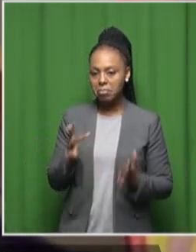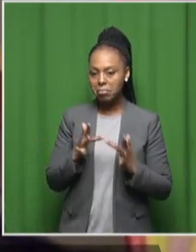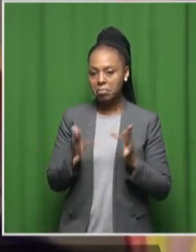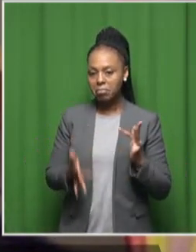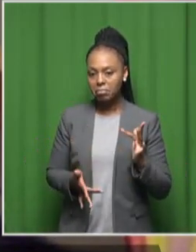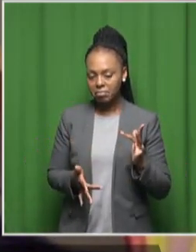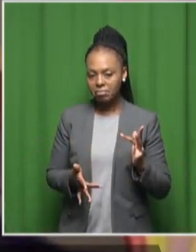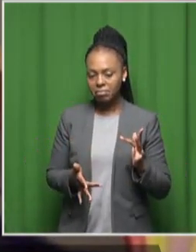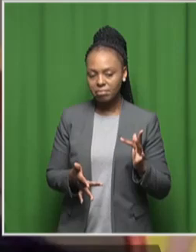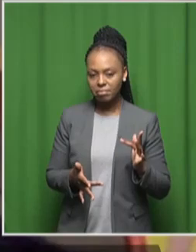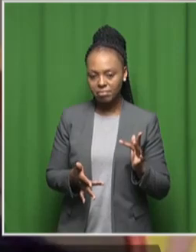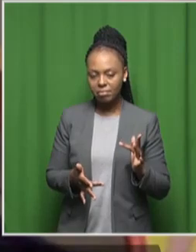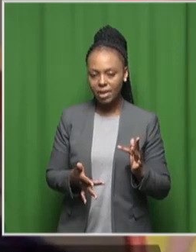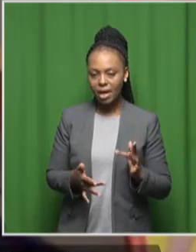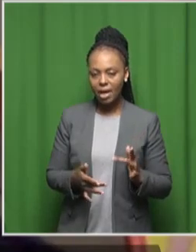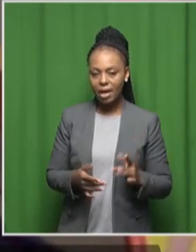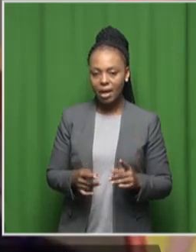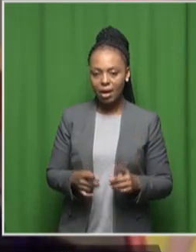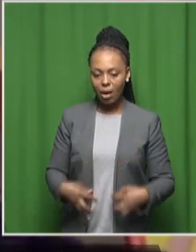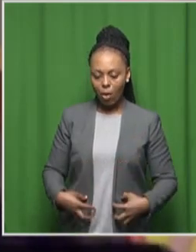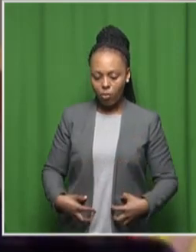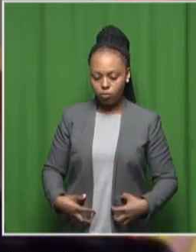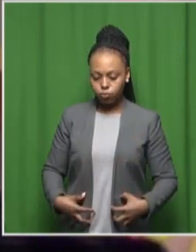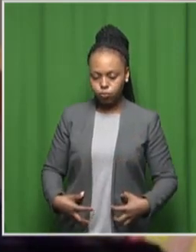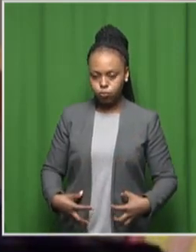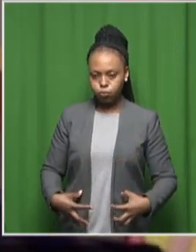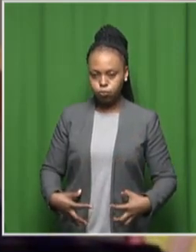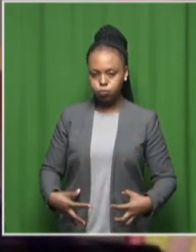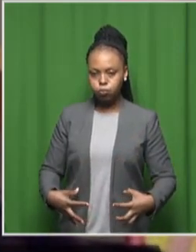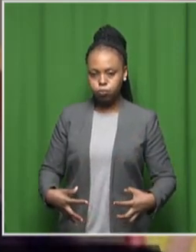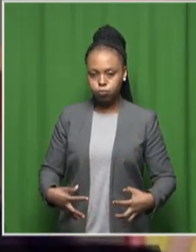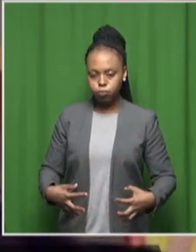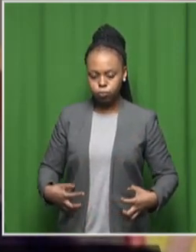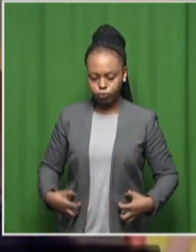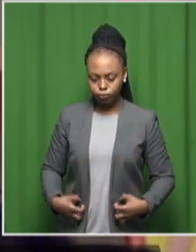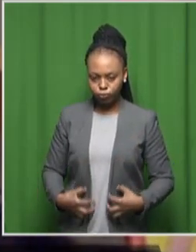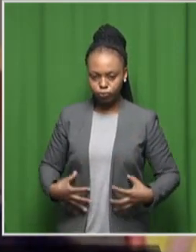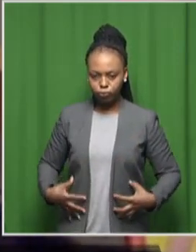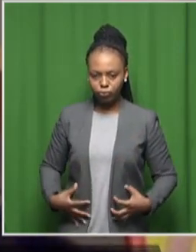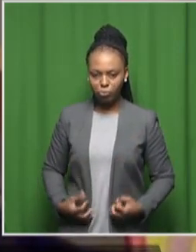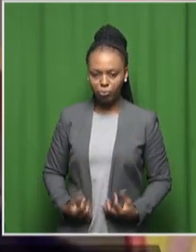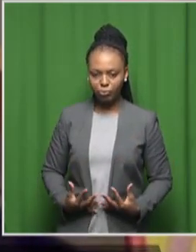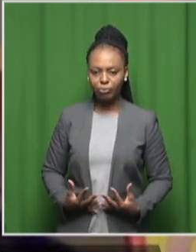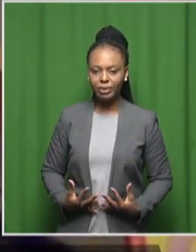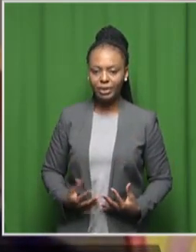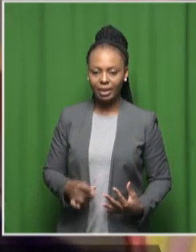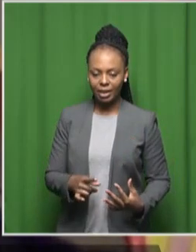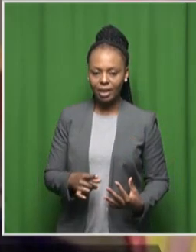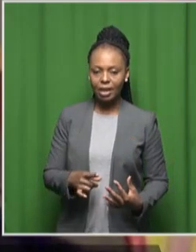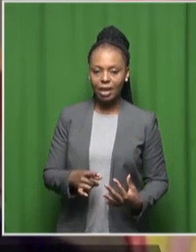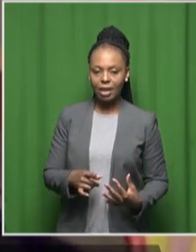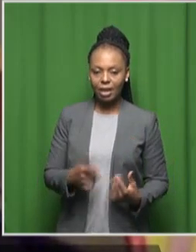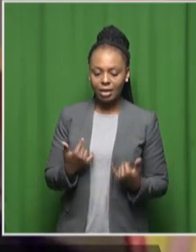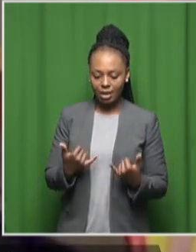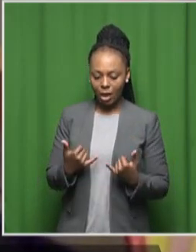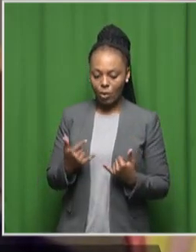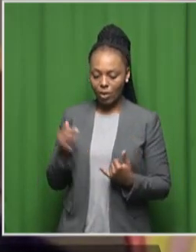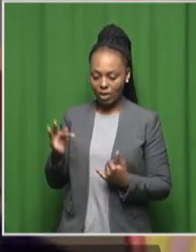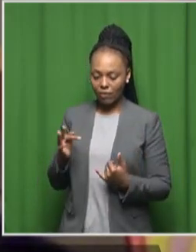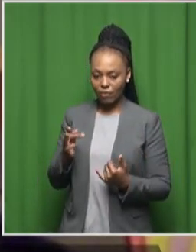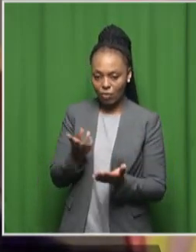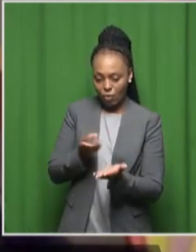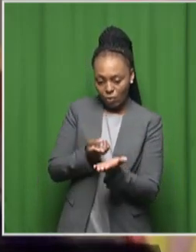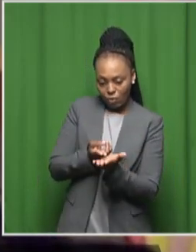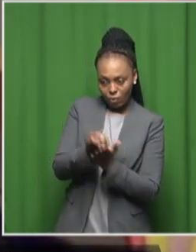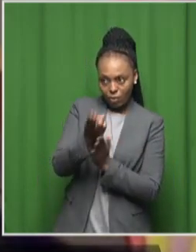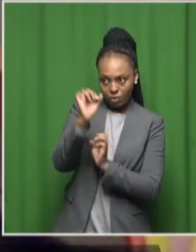And irregular urination. So we are able to actually work within the body and actually fix